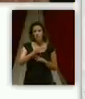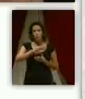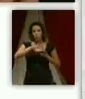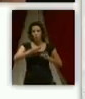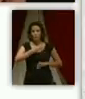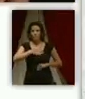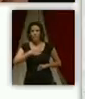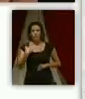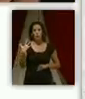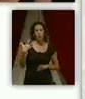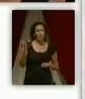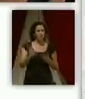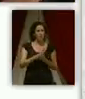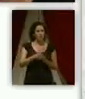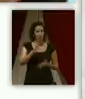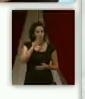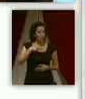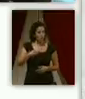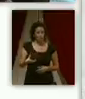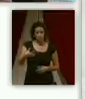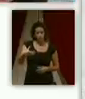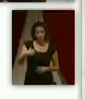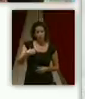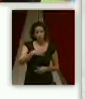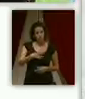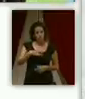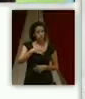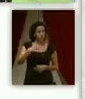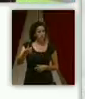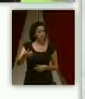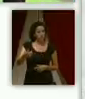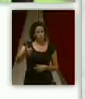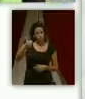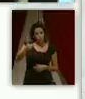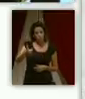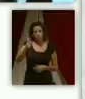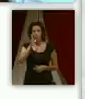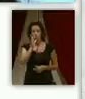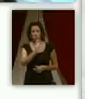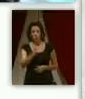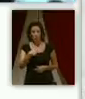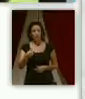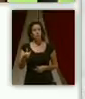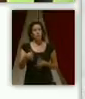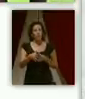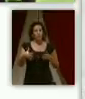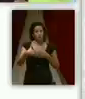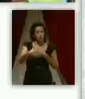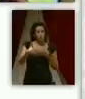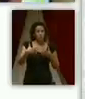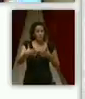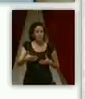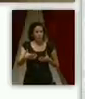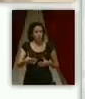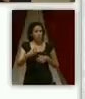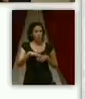the ergonomic design of your hand. I find it very difficult to move it around. Both the